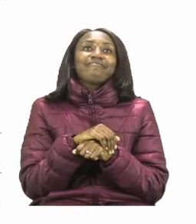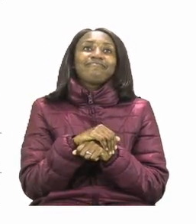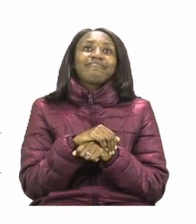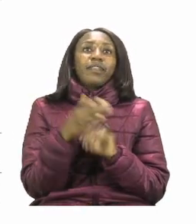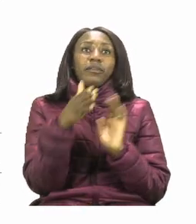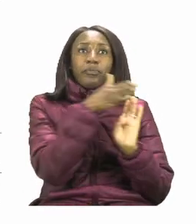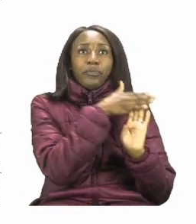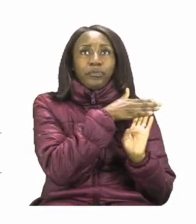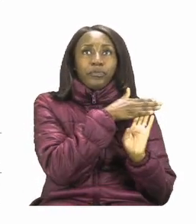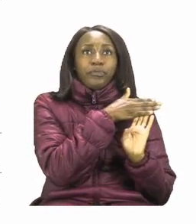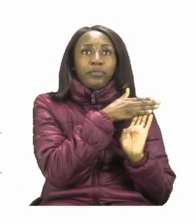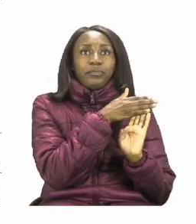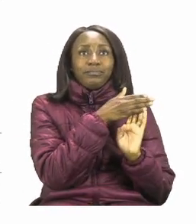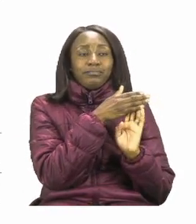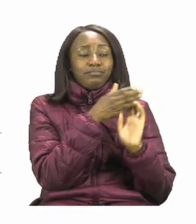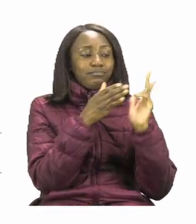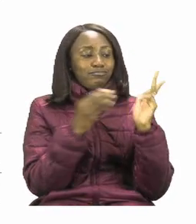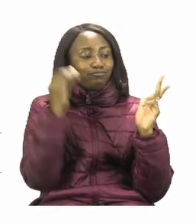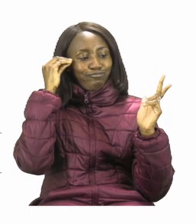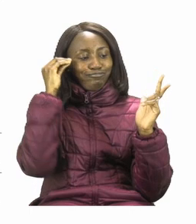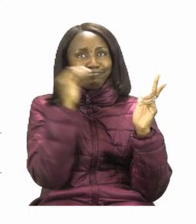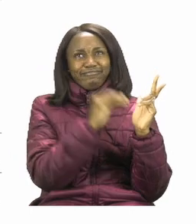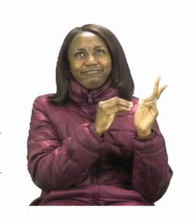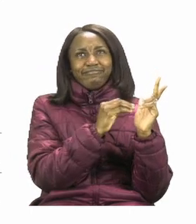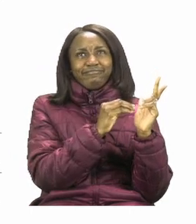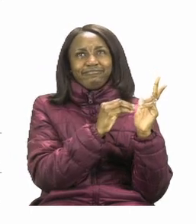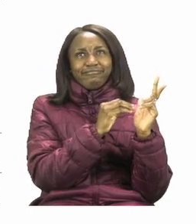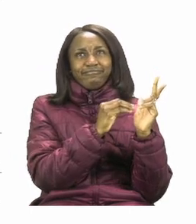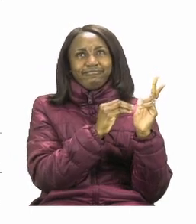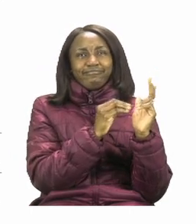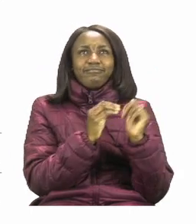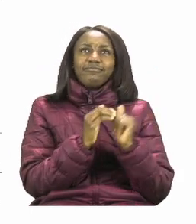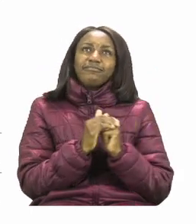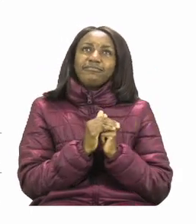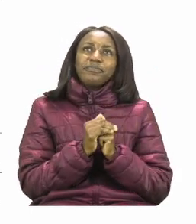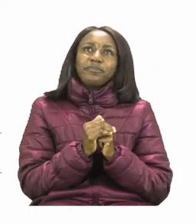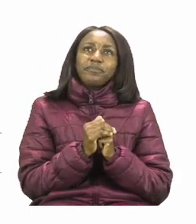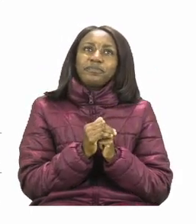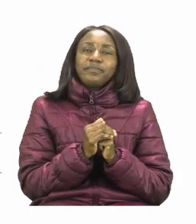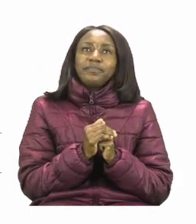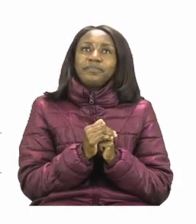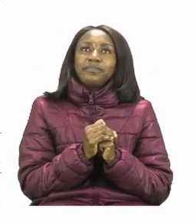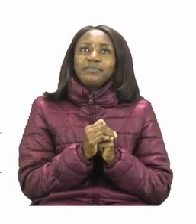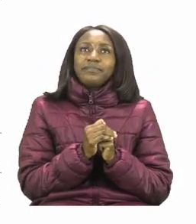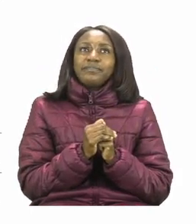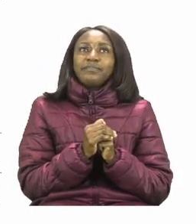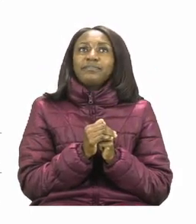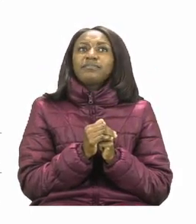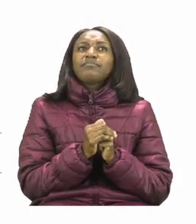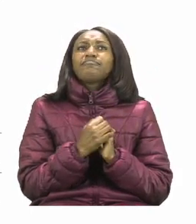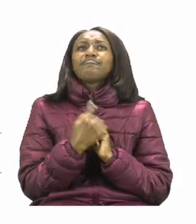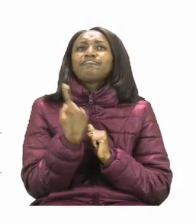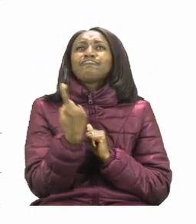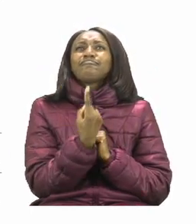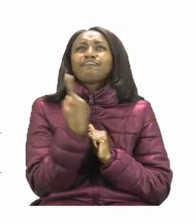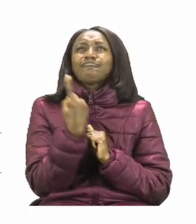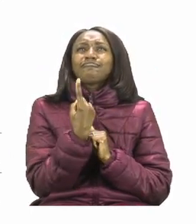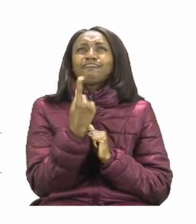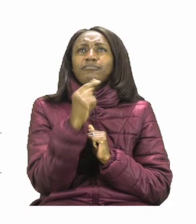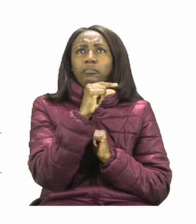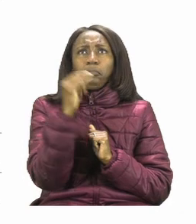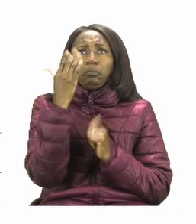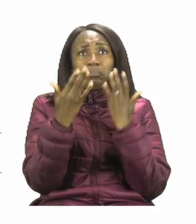safe, and strangers. Now the only word that you may or may not